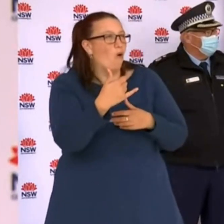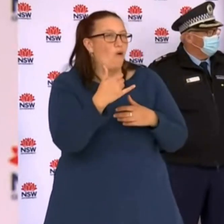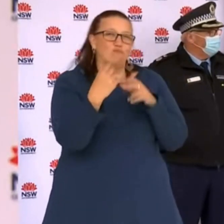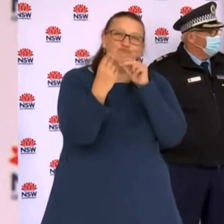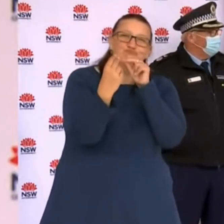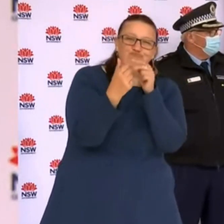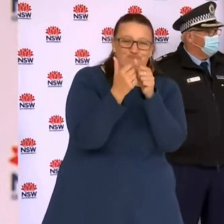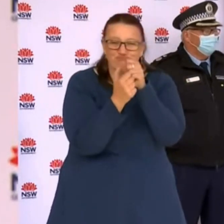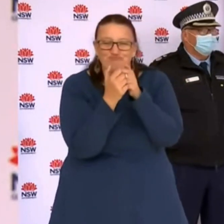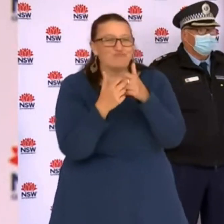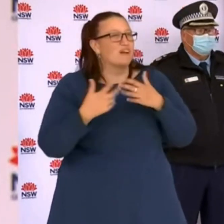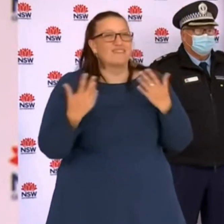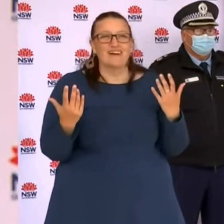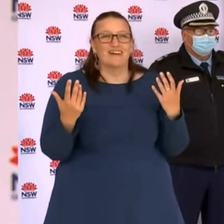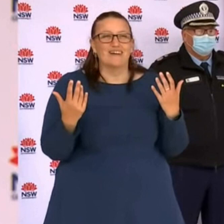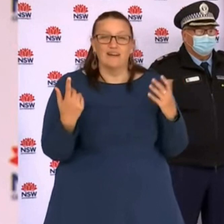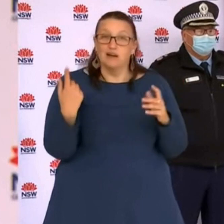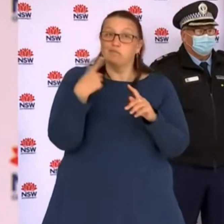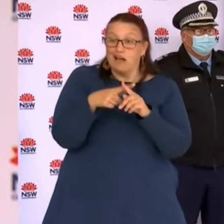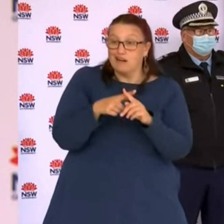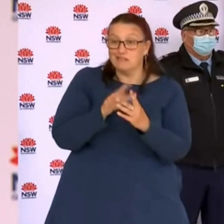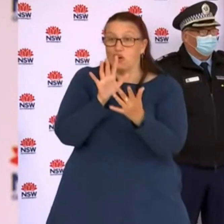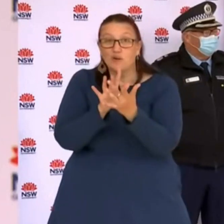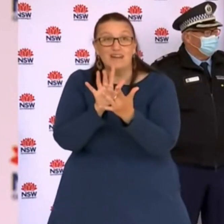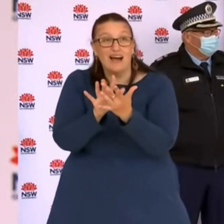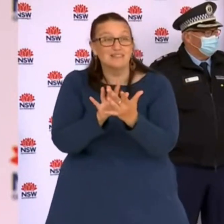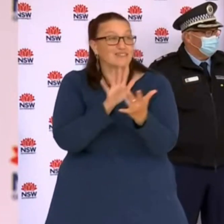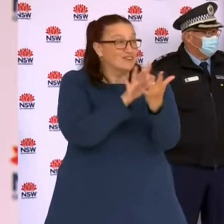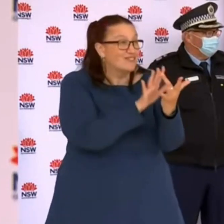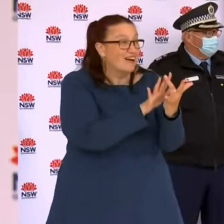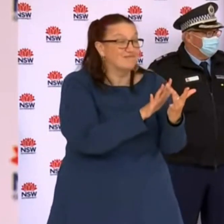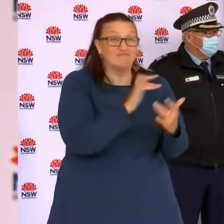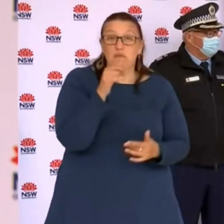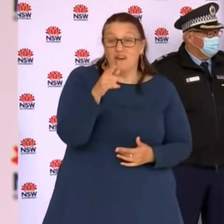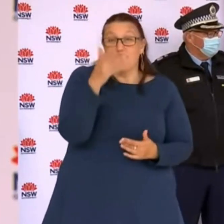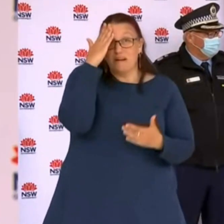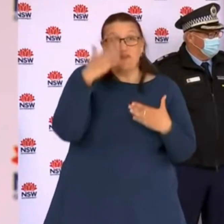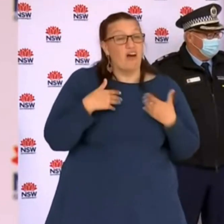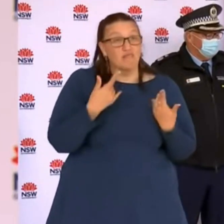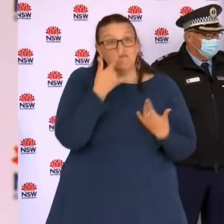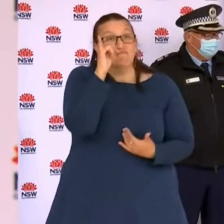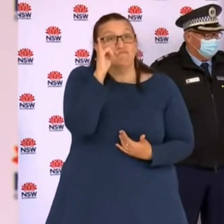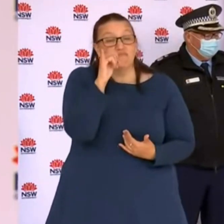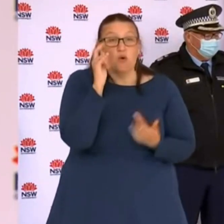or people that we know are struggling, or people that we know are perhaps going through mental health anguish, in addition to the professional